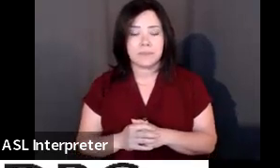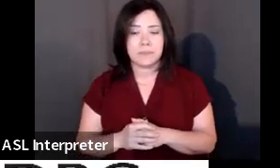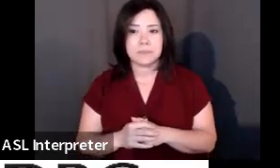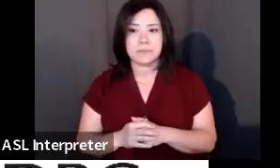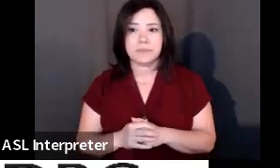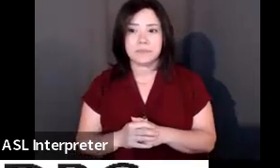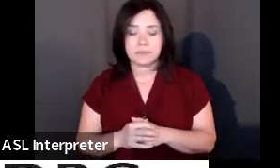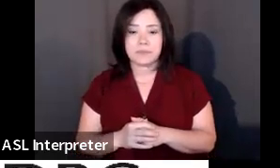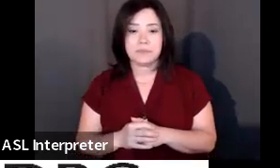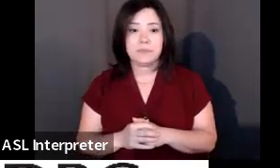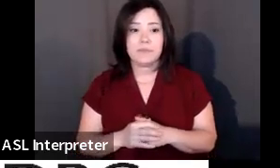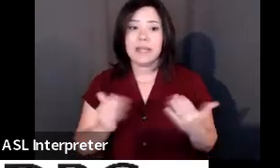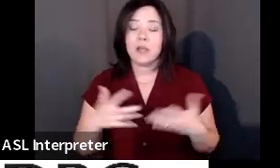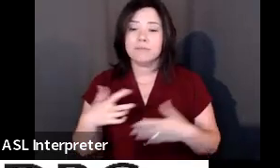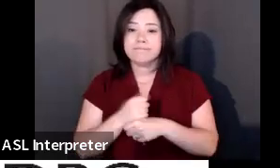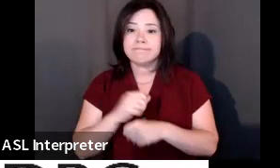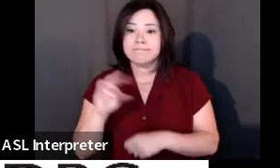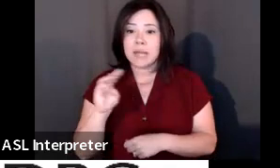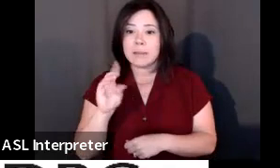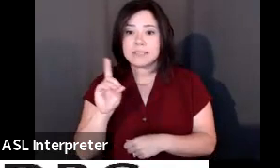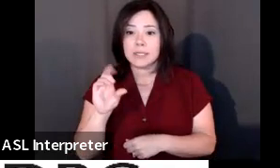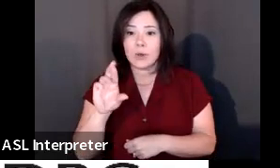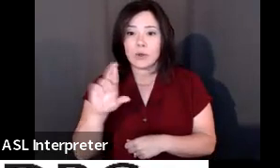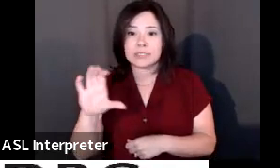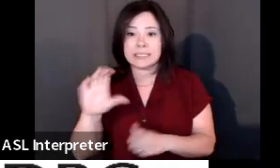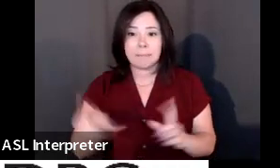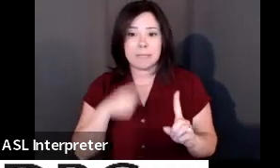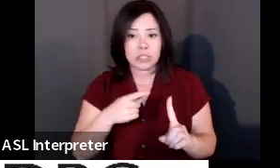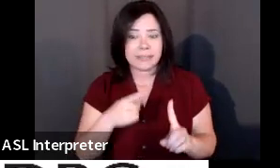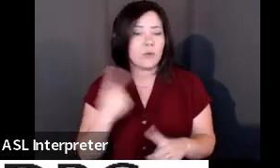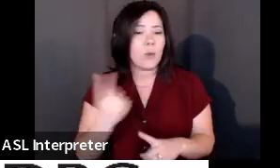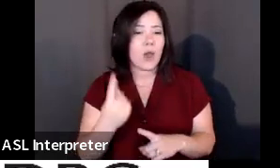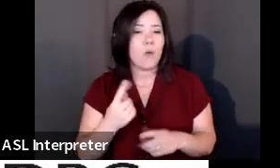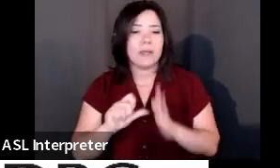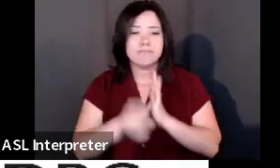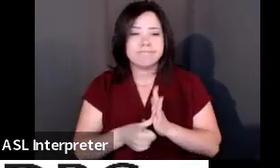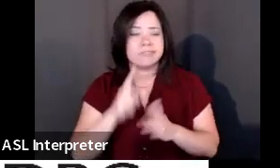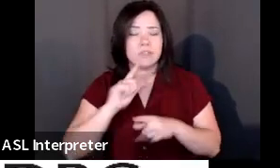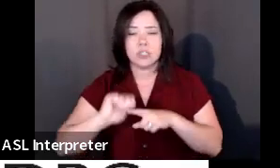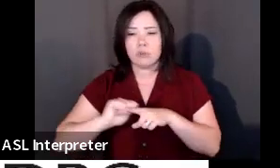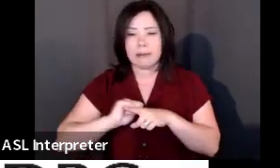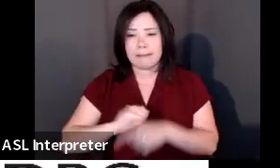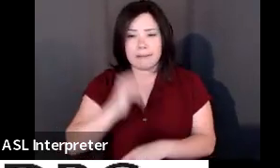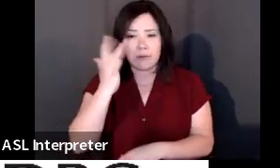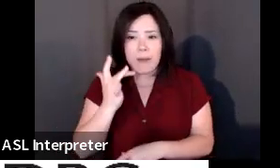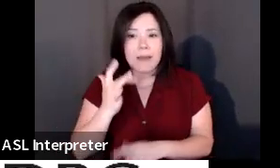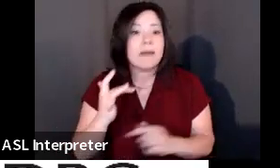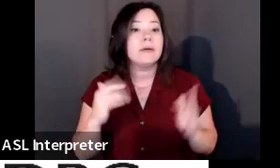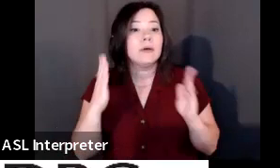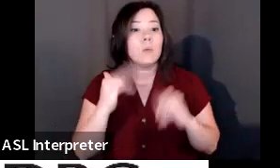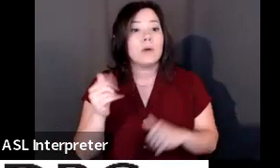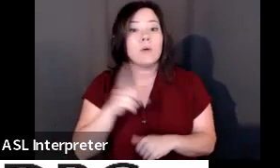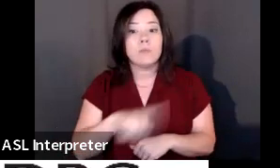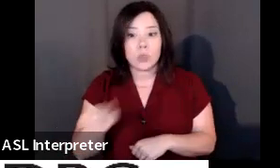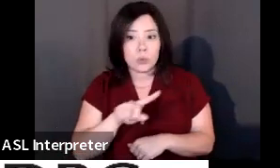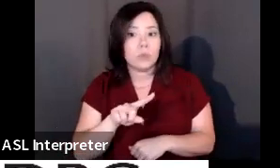All right, and here we have our MDRC mission, and we like to highlight this for each training that we have because we hope that in all of the things